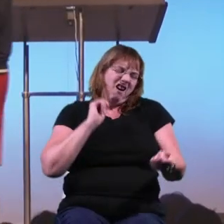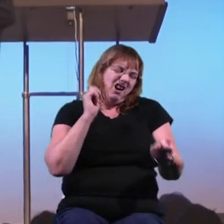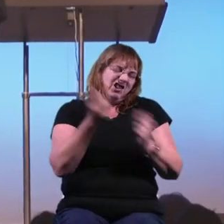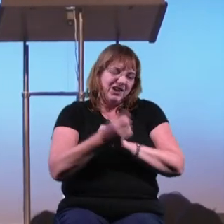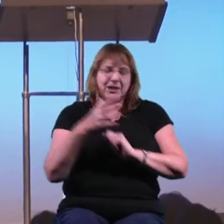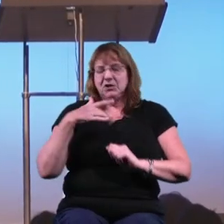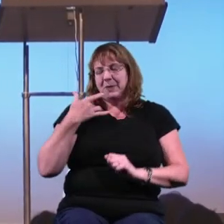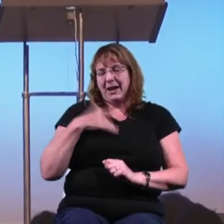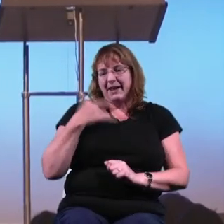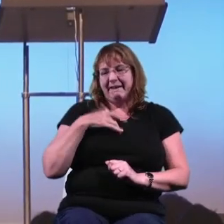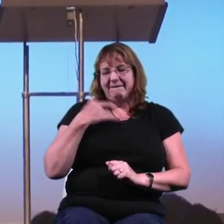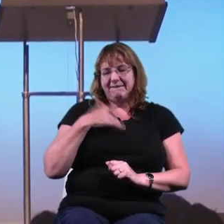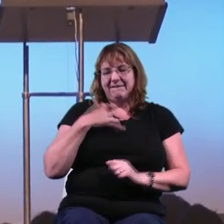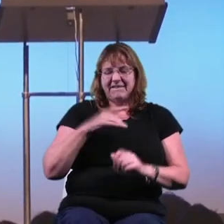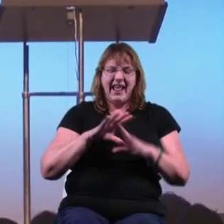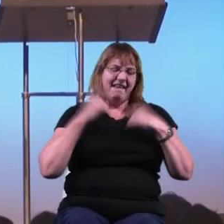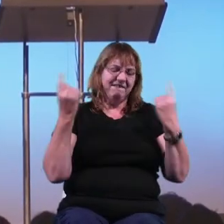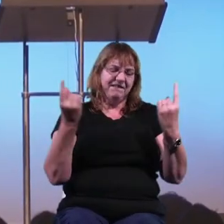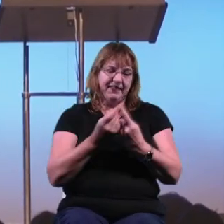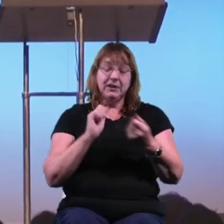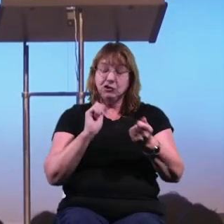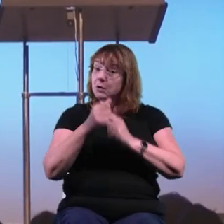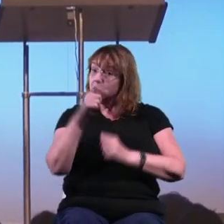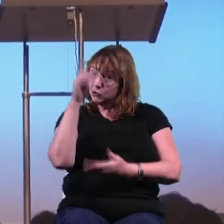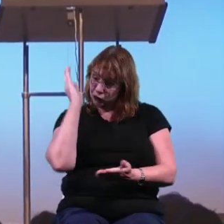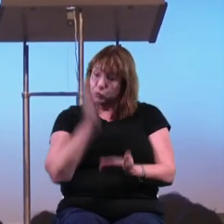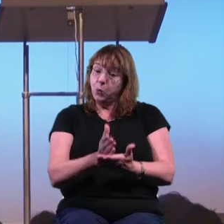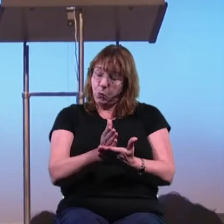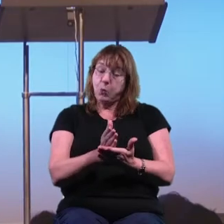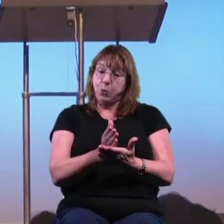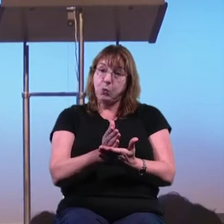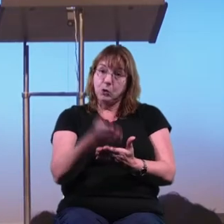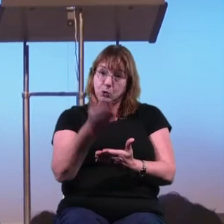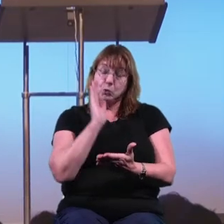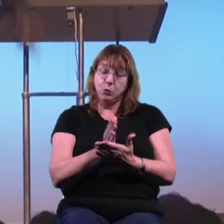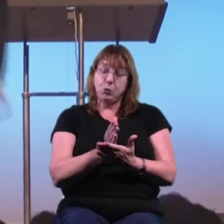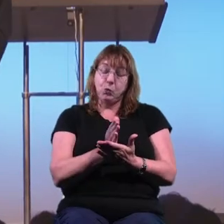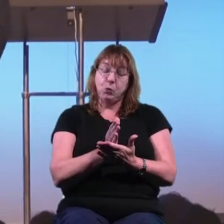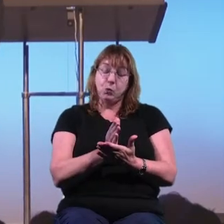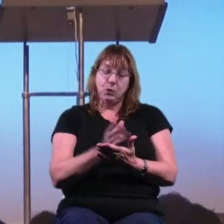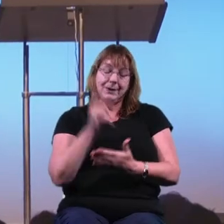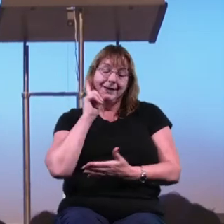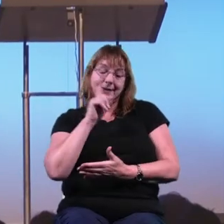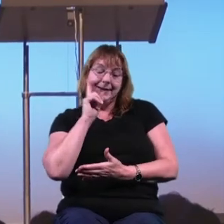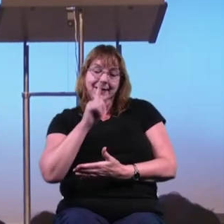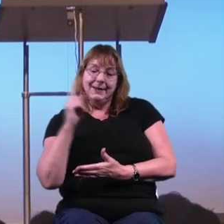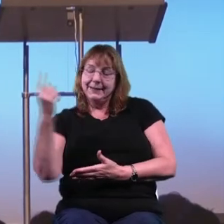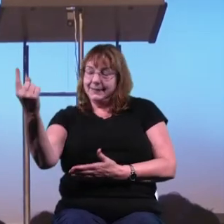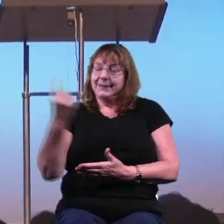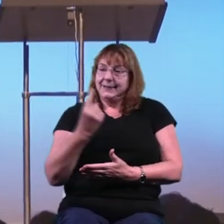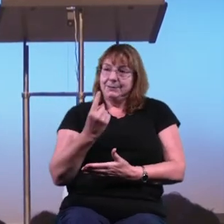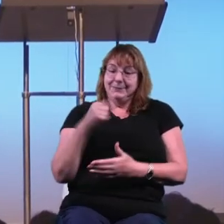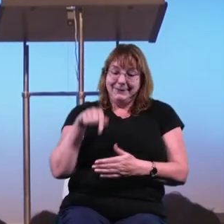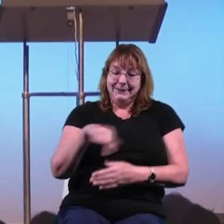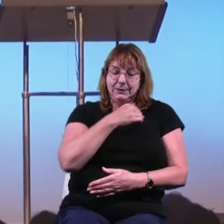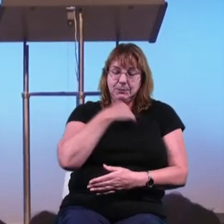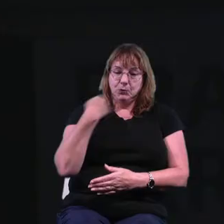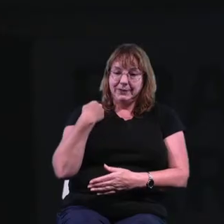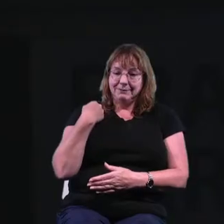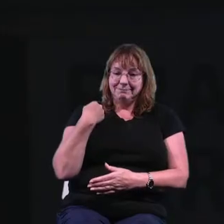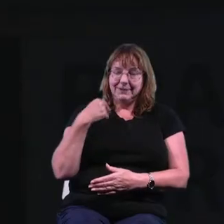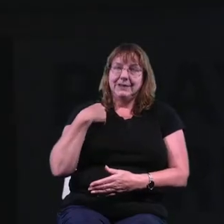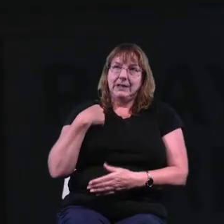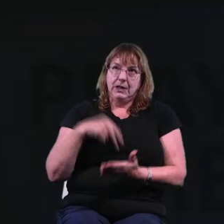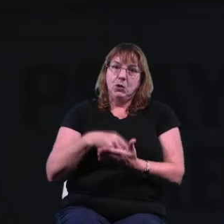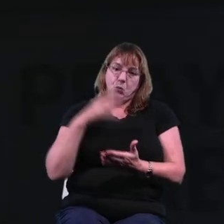this will kind of change everything. But it's true, on the way in, this true story, a lady grabbed me, and I was keen to